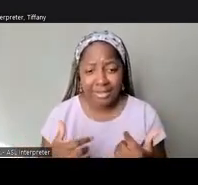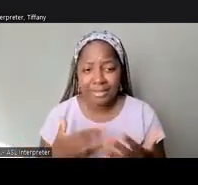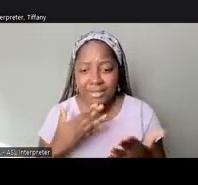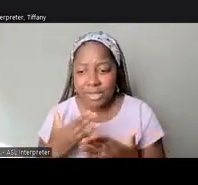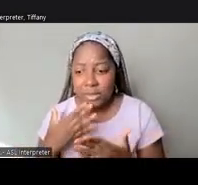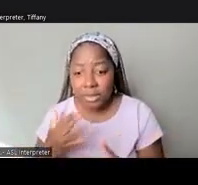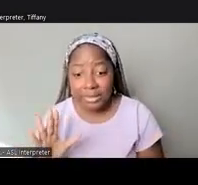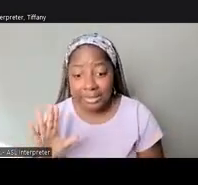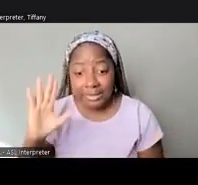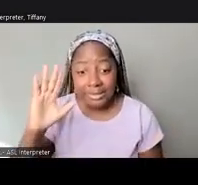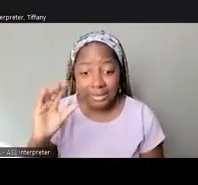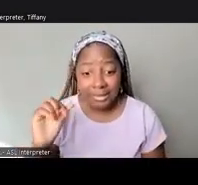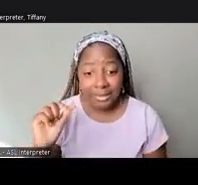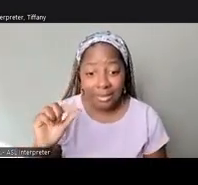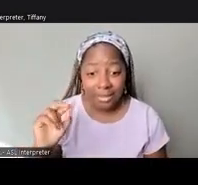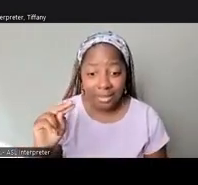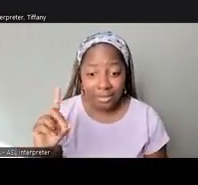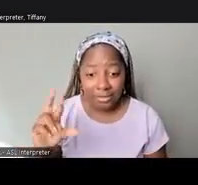from Alondra.